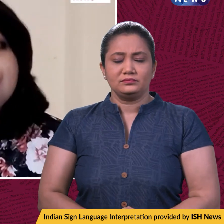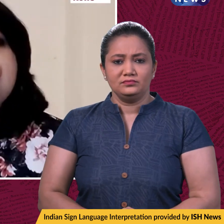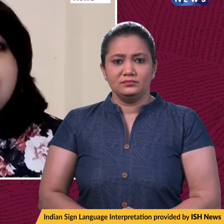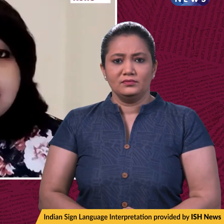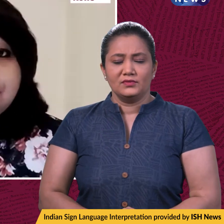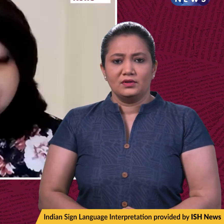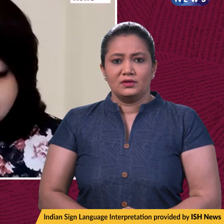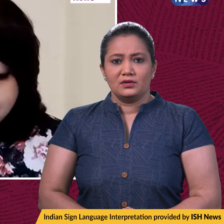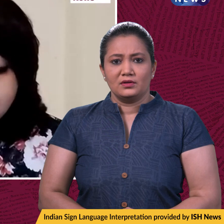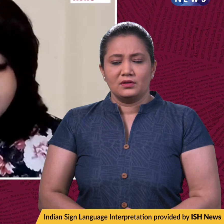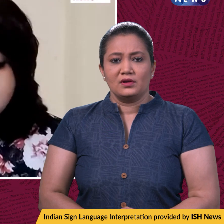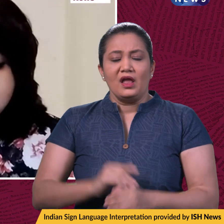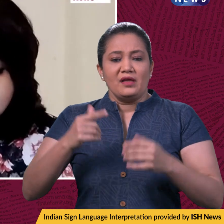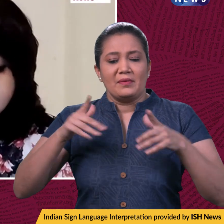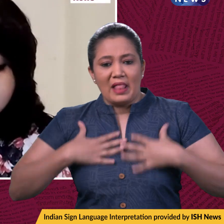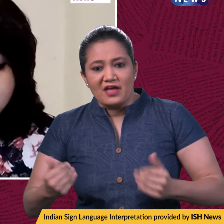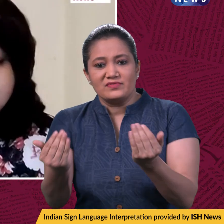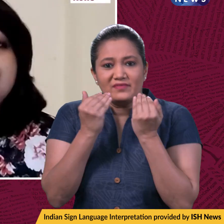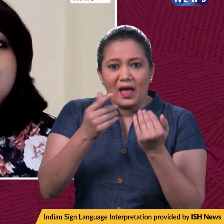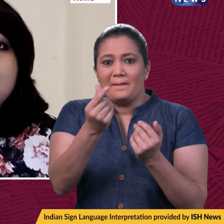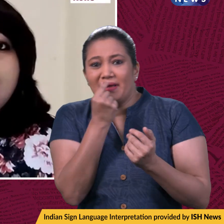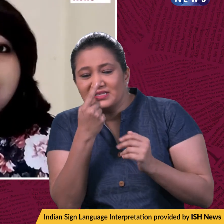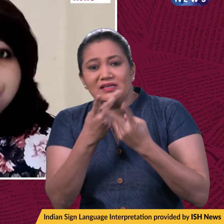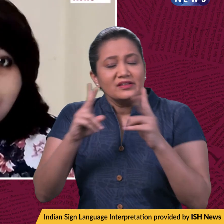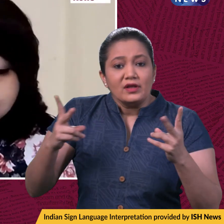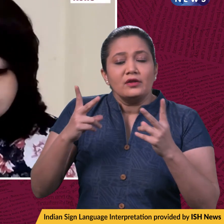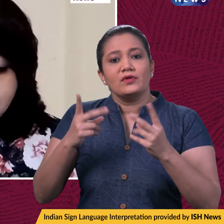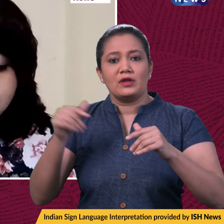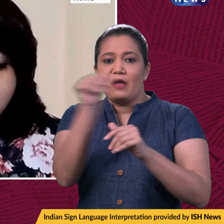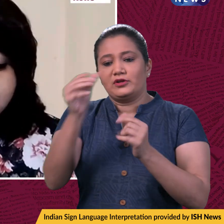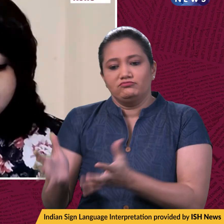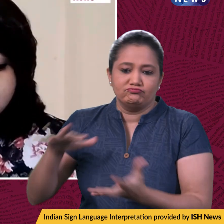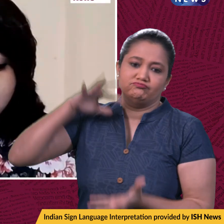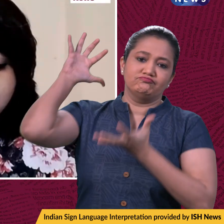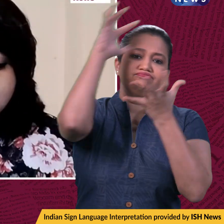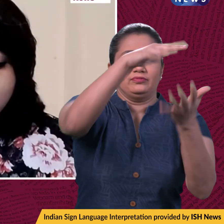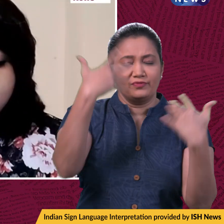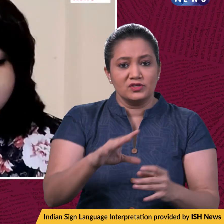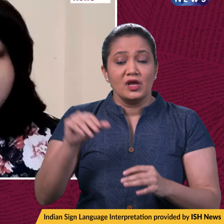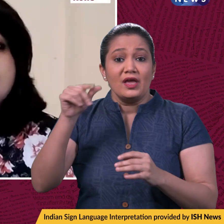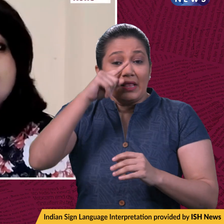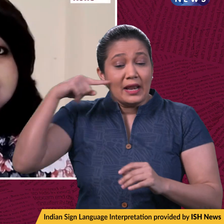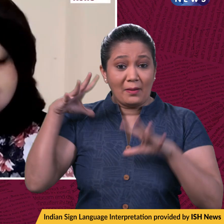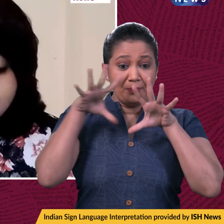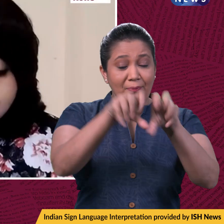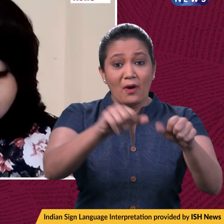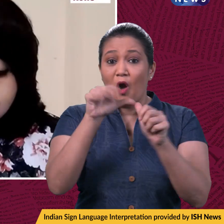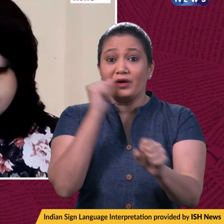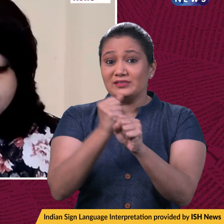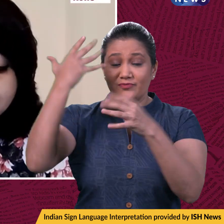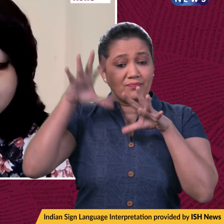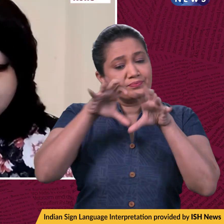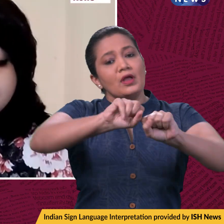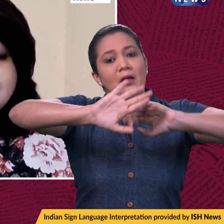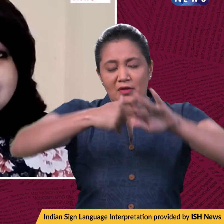first batch of life-saving medical supplies to Afghanistan after the Taliban took over in August this year.